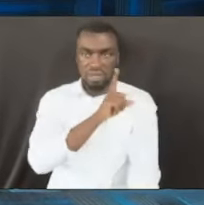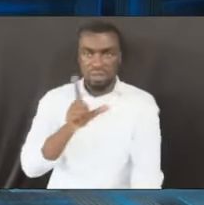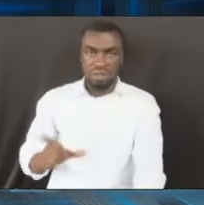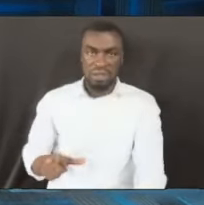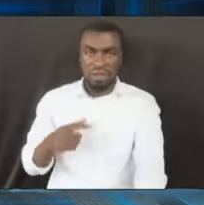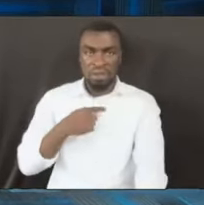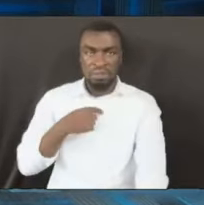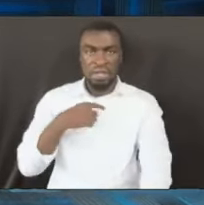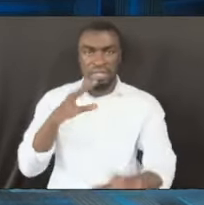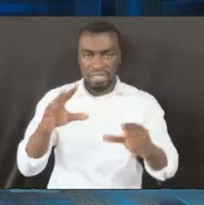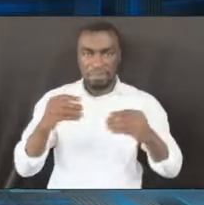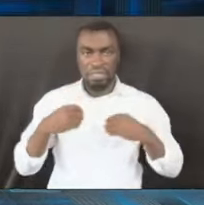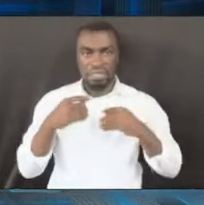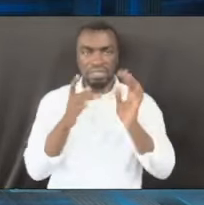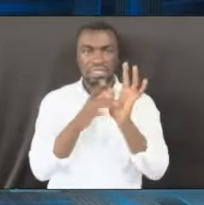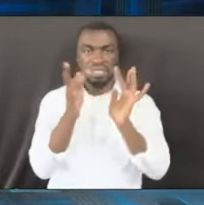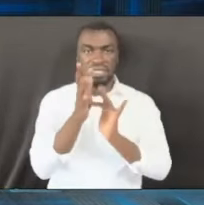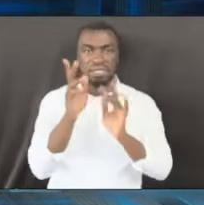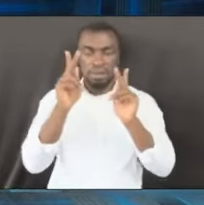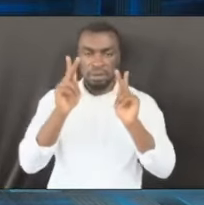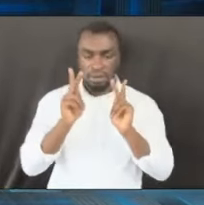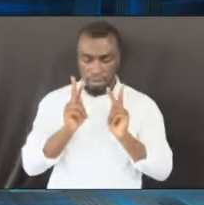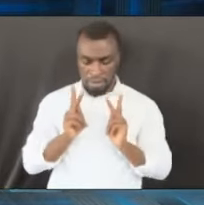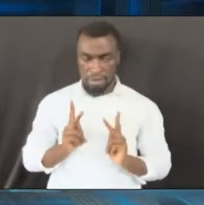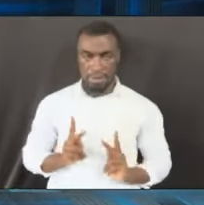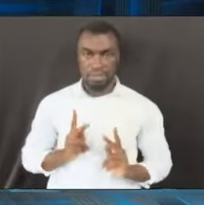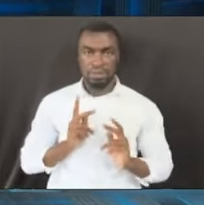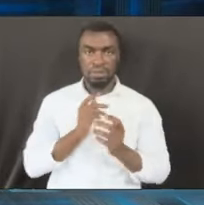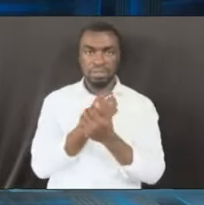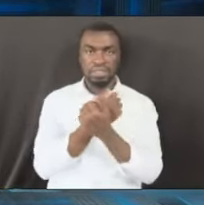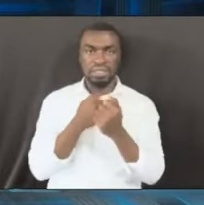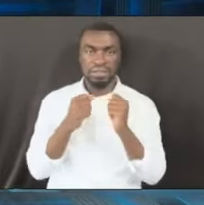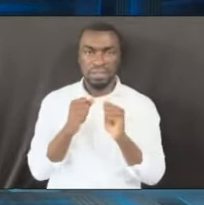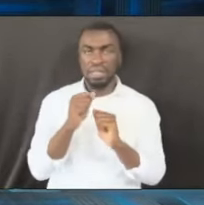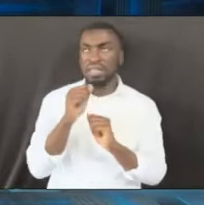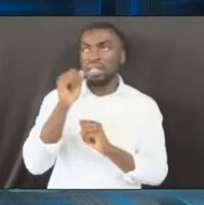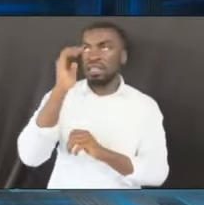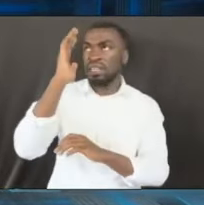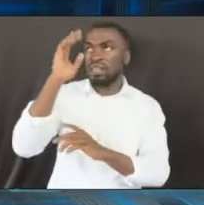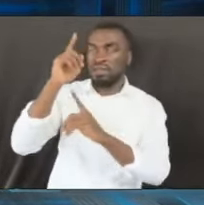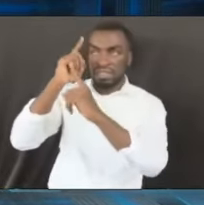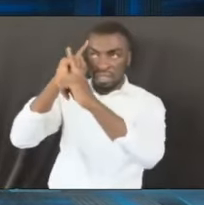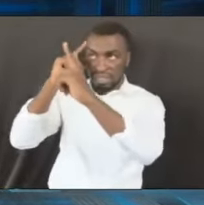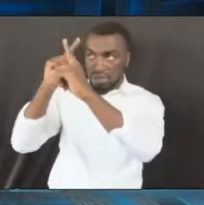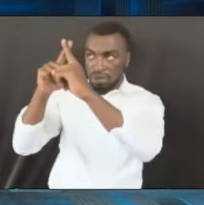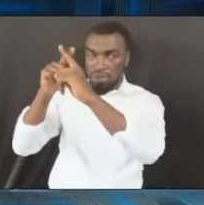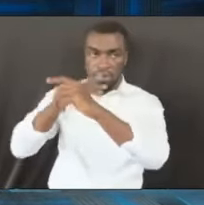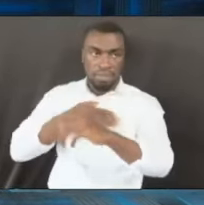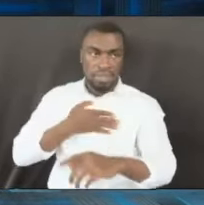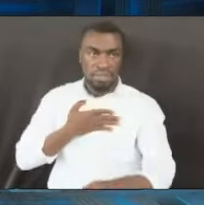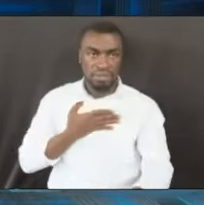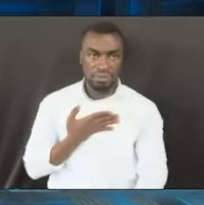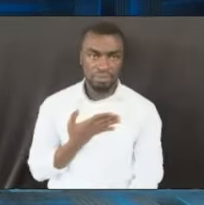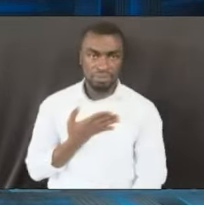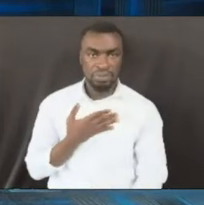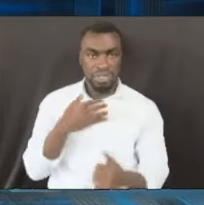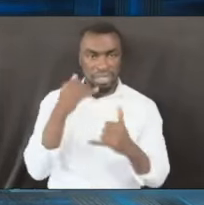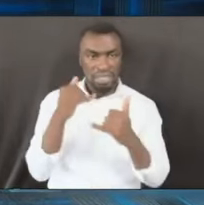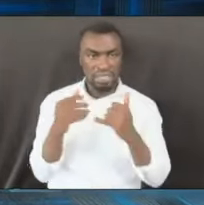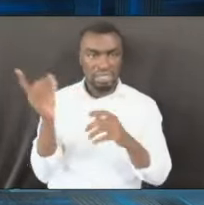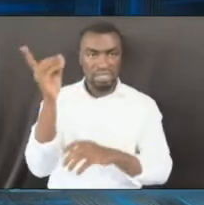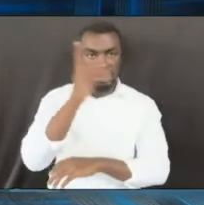as a personal Savior, and heaven is my home. Now, listen to this here.